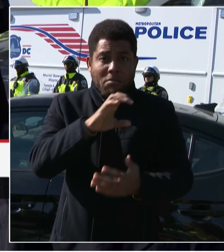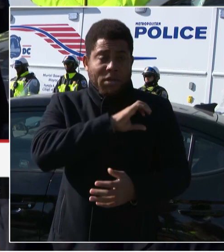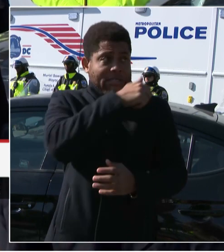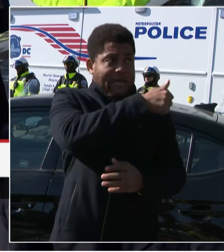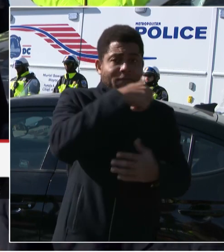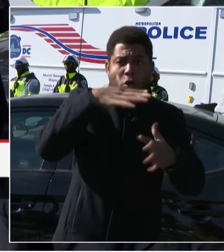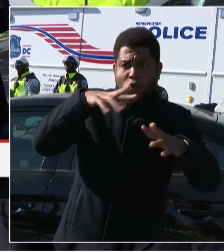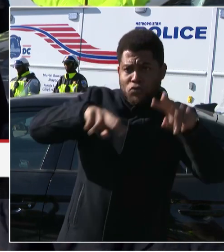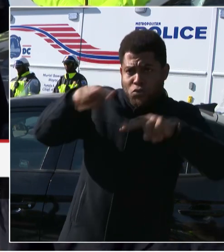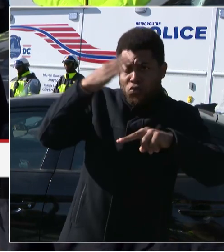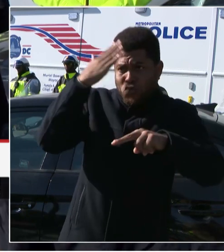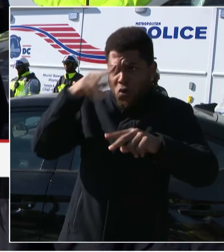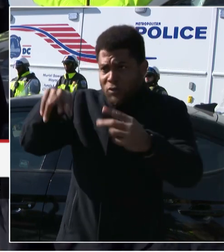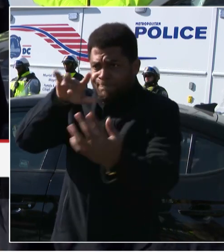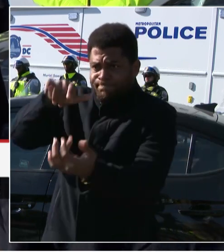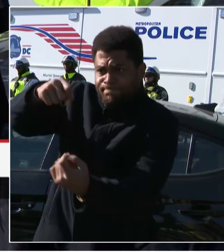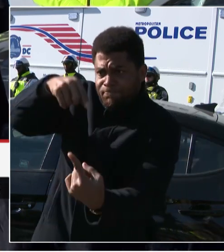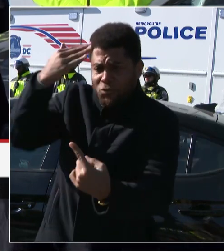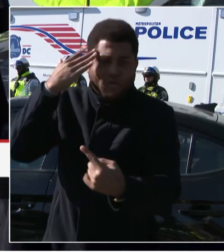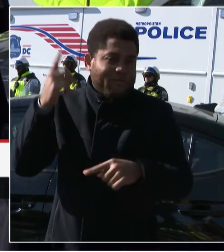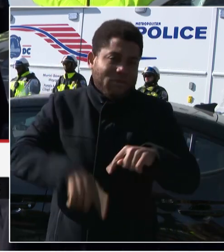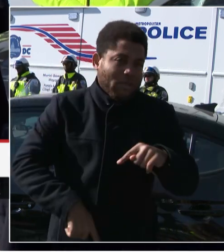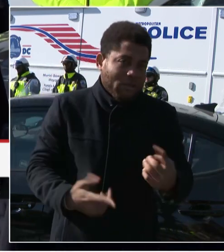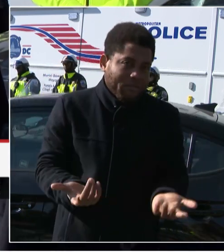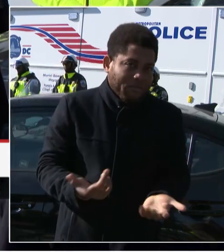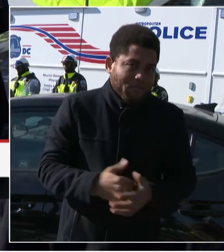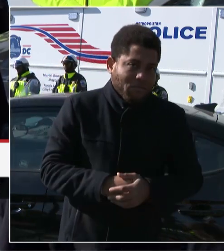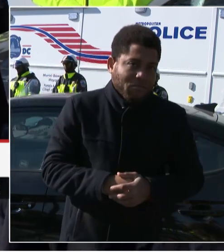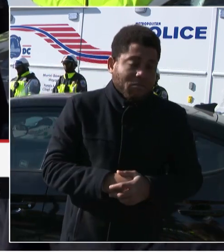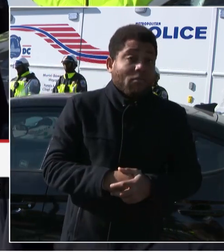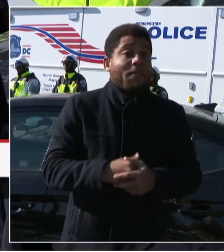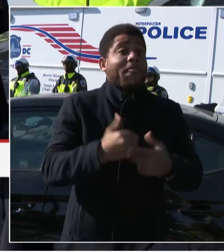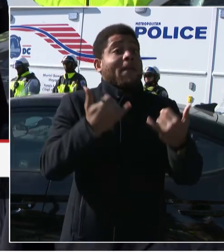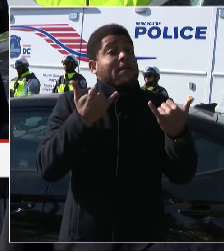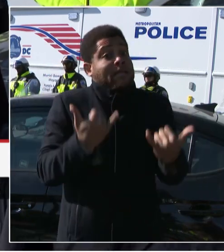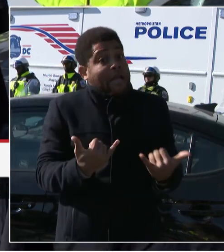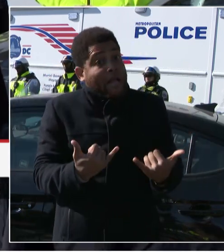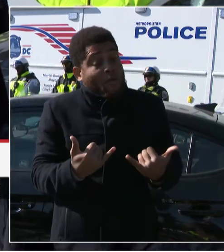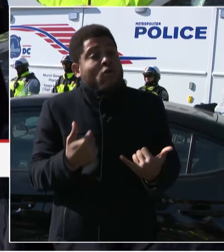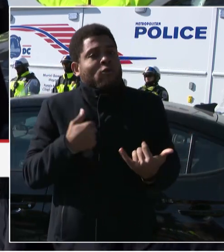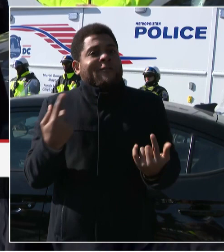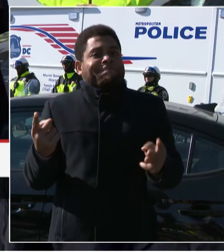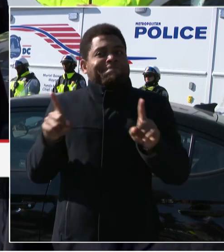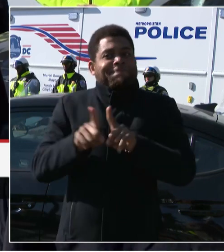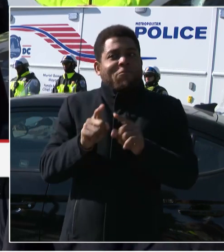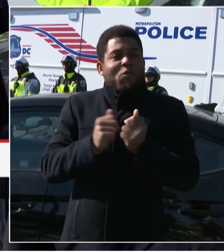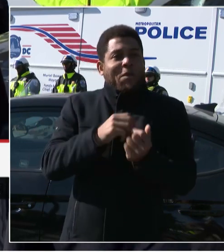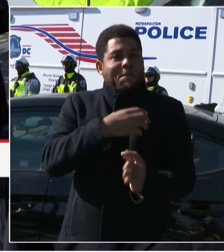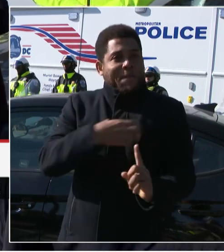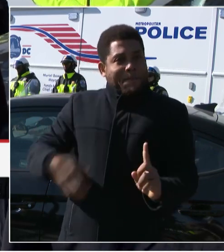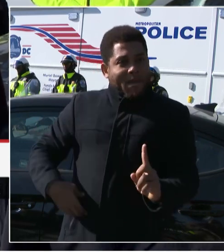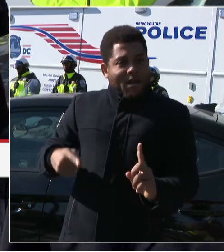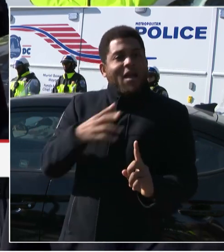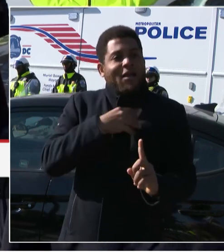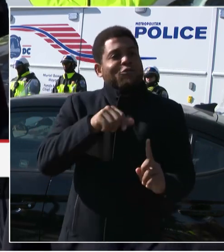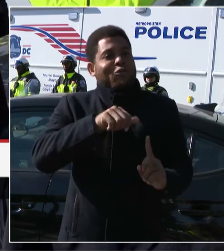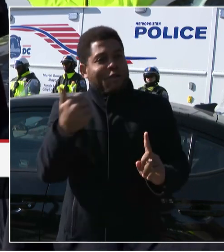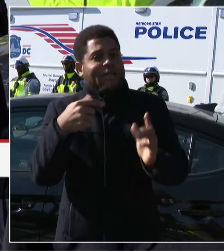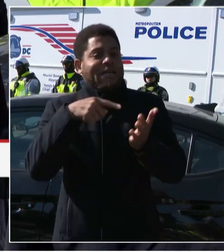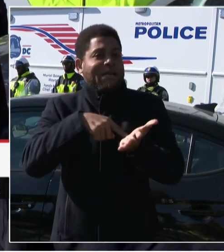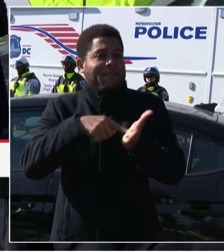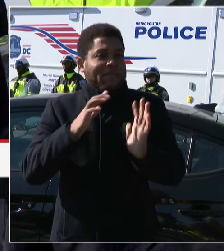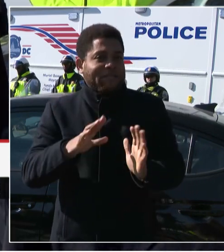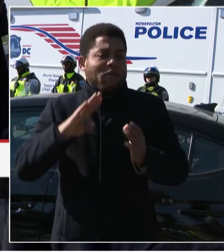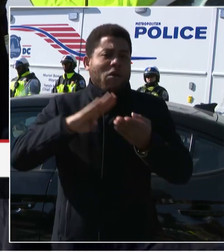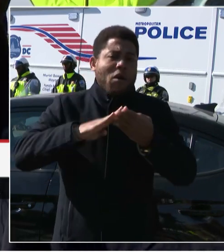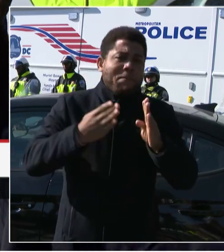So today, I am joining the mayor with key representatives of some of our most effective communities.